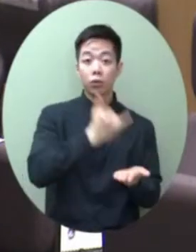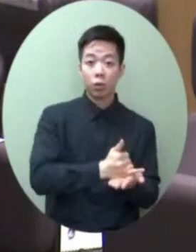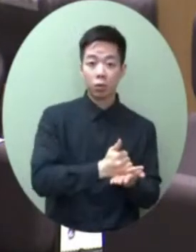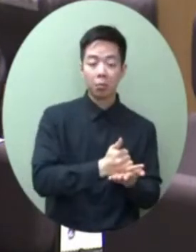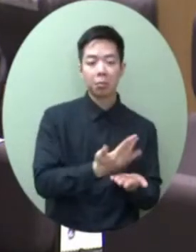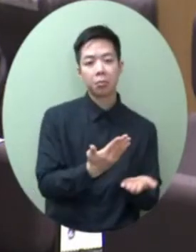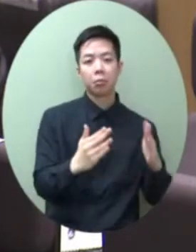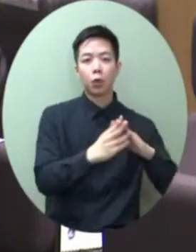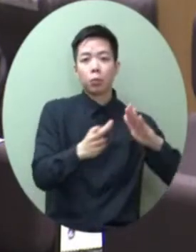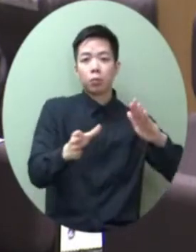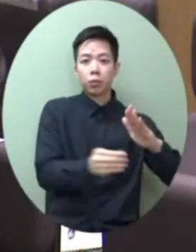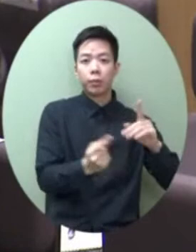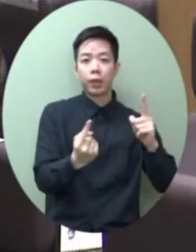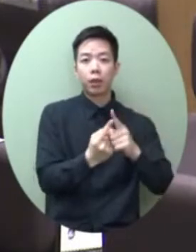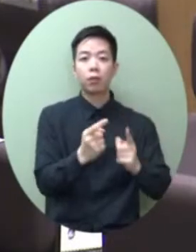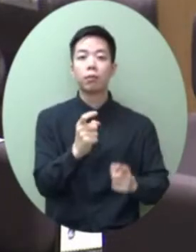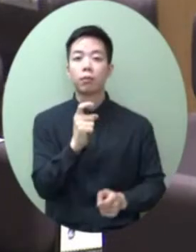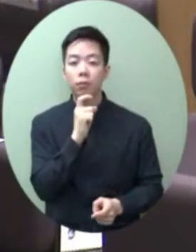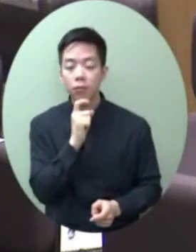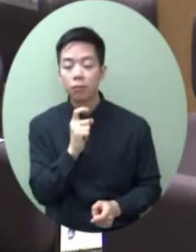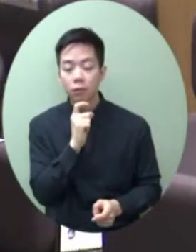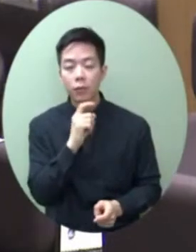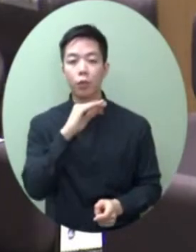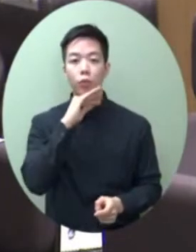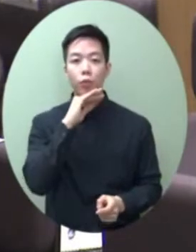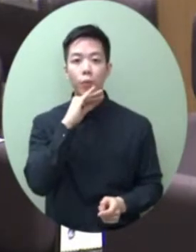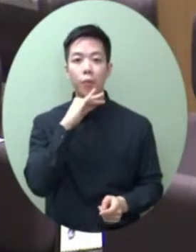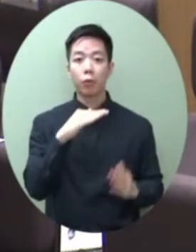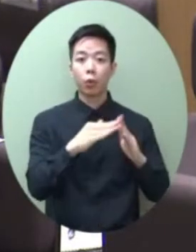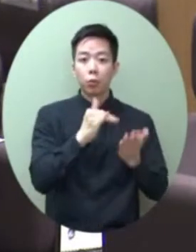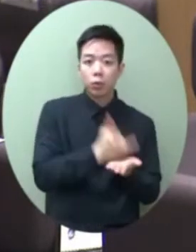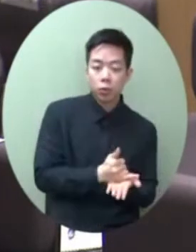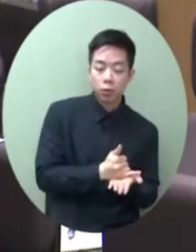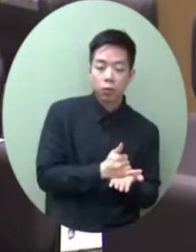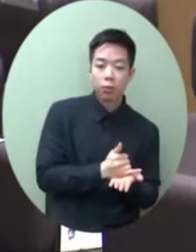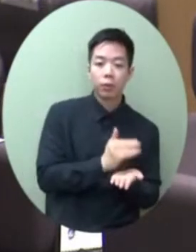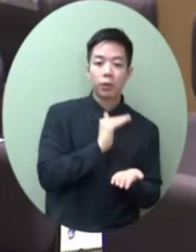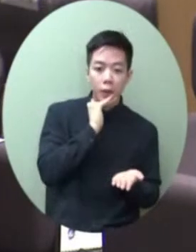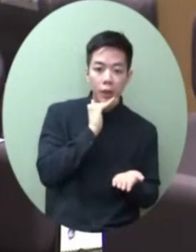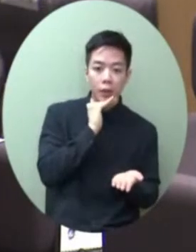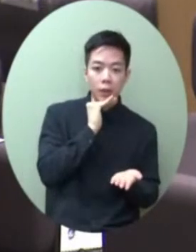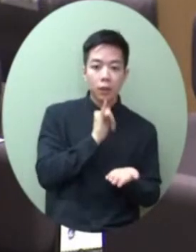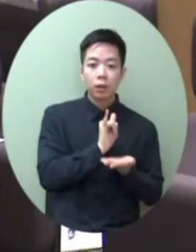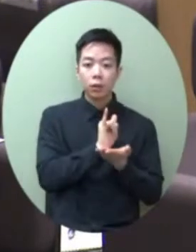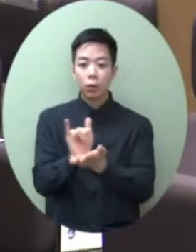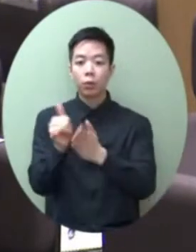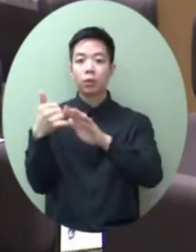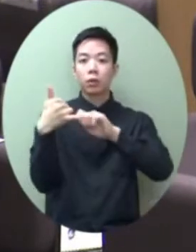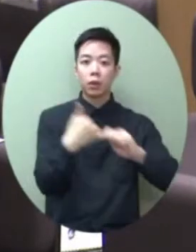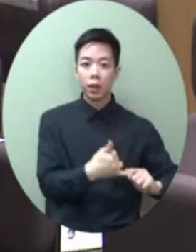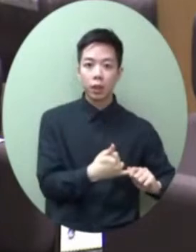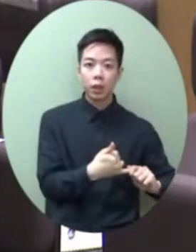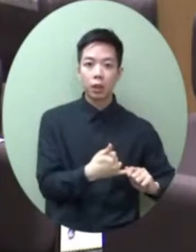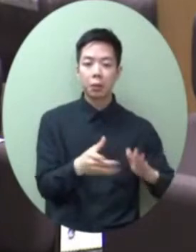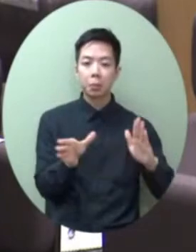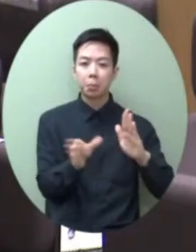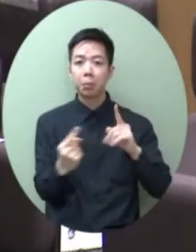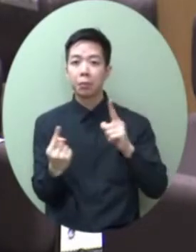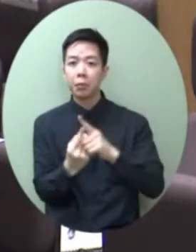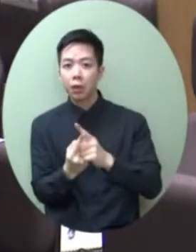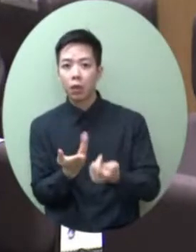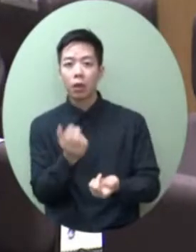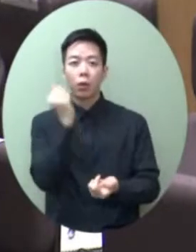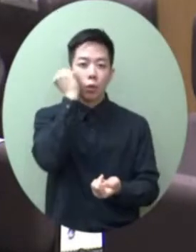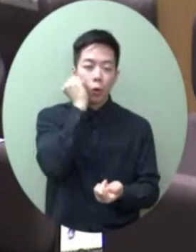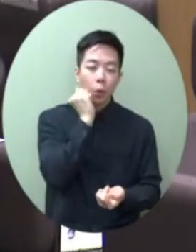people who are staying at home with symptoms or mild symptoms, if they're waiting to be sent to hospital or delay being